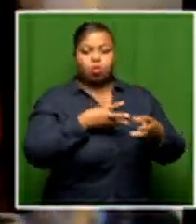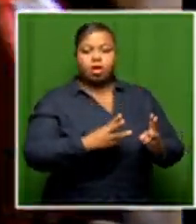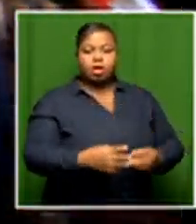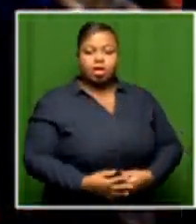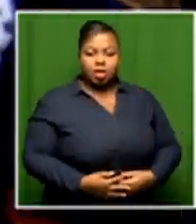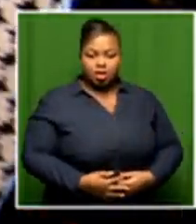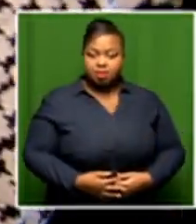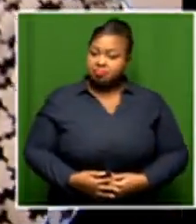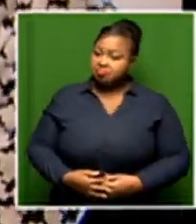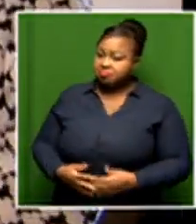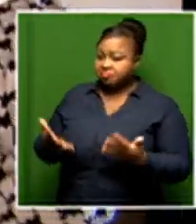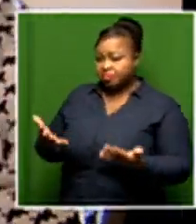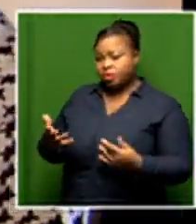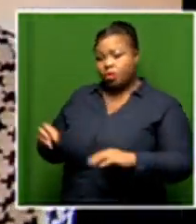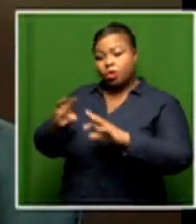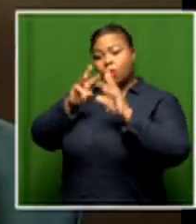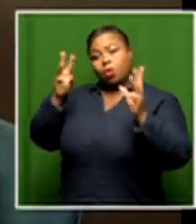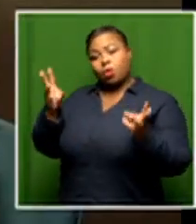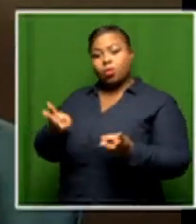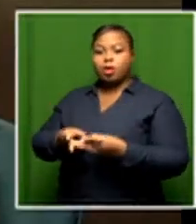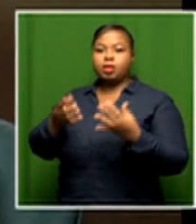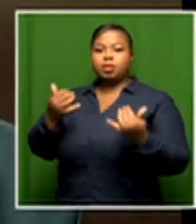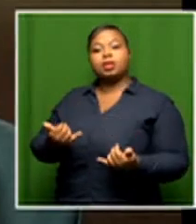country, not even just the country, but the whole world is,